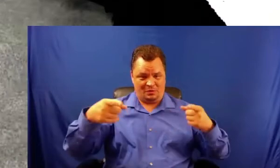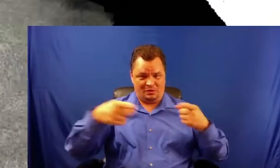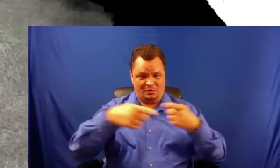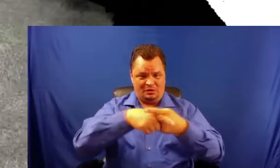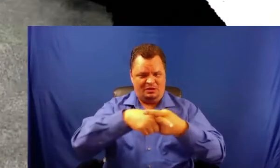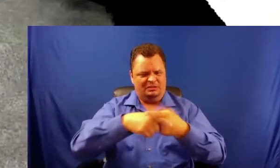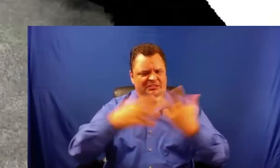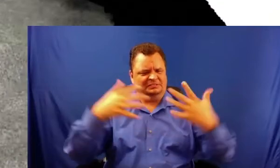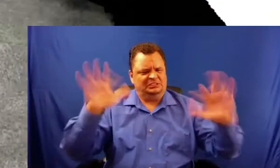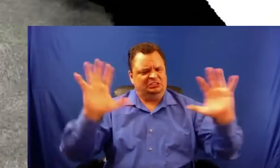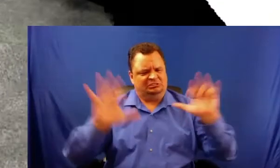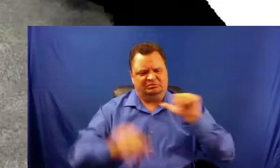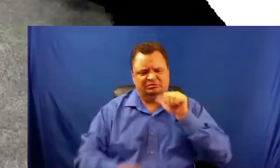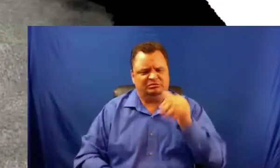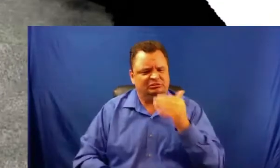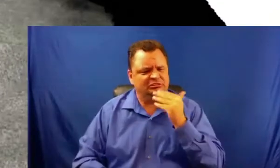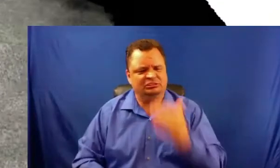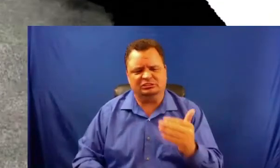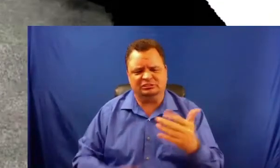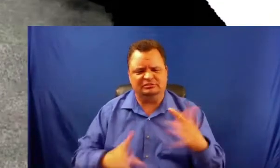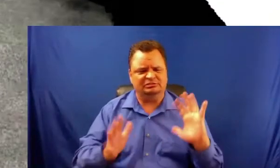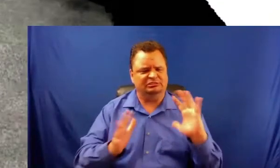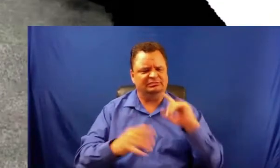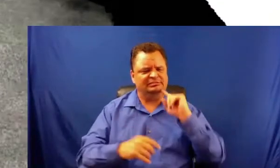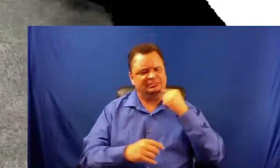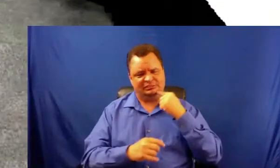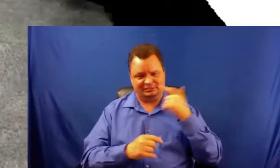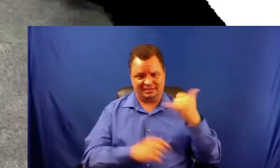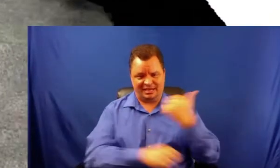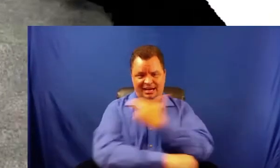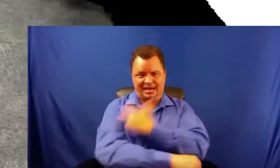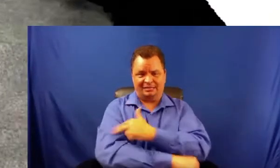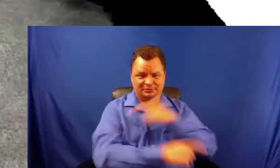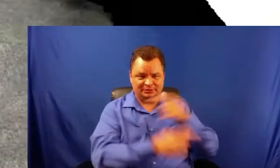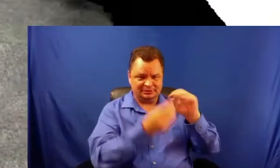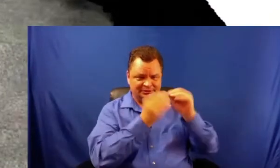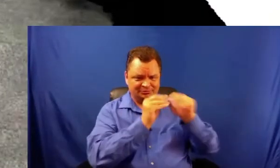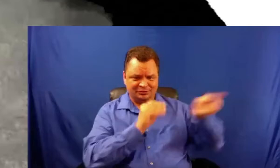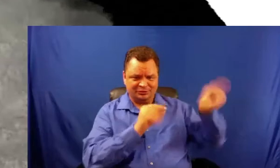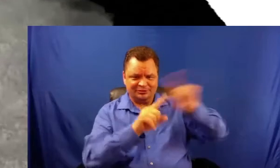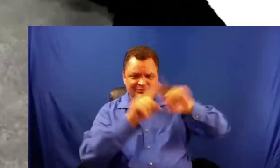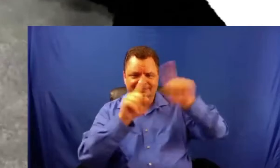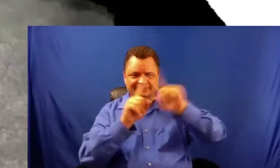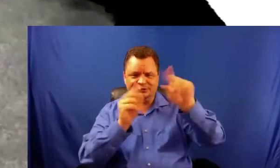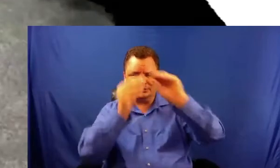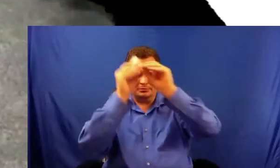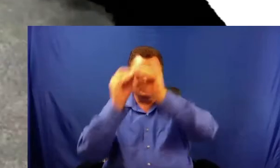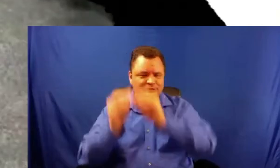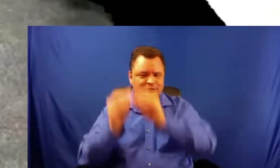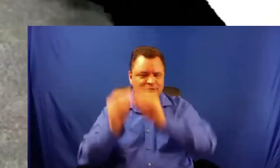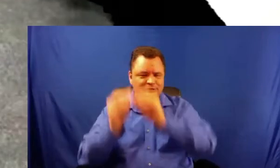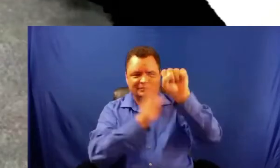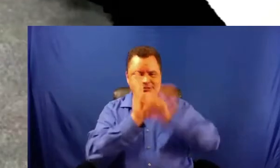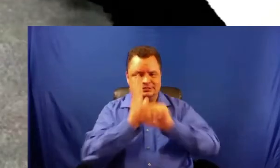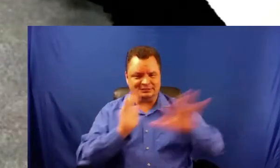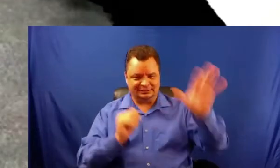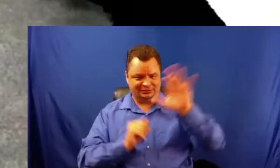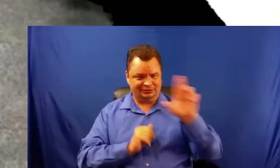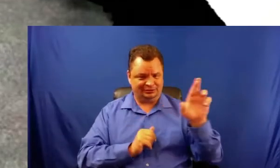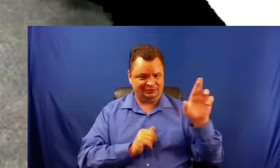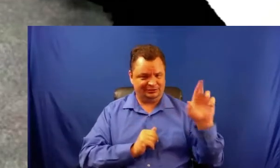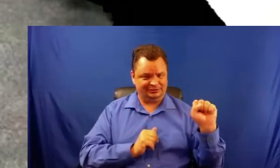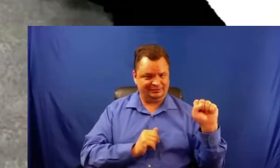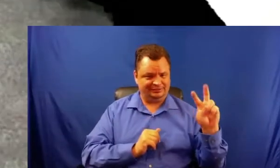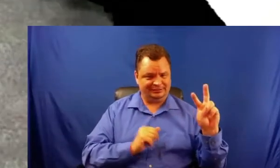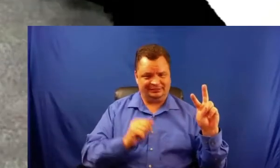about what they're seeing in some of our surrounding states with this, as they're a little ahead of us on the impact of kids, as well as then what